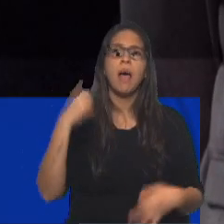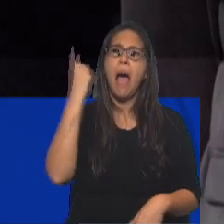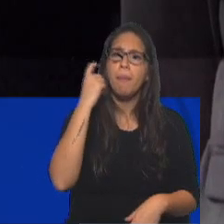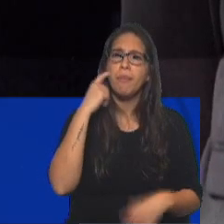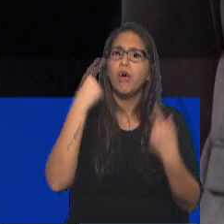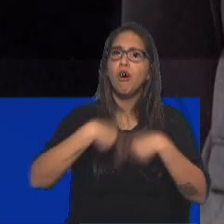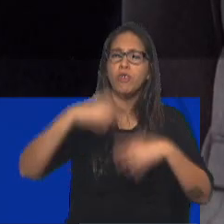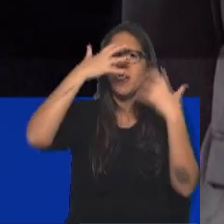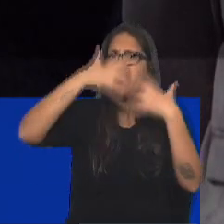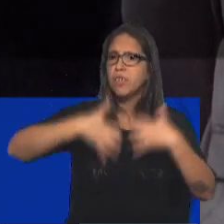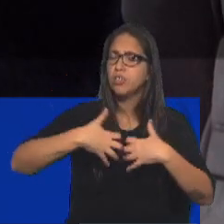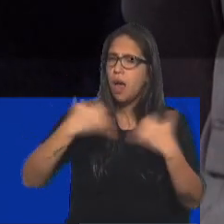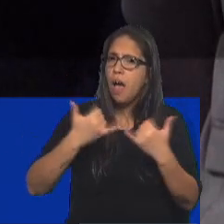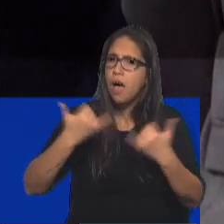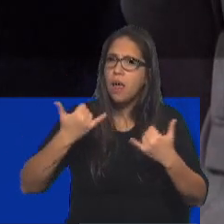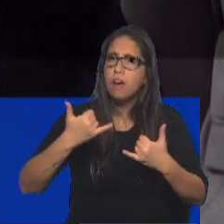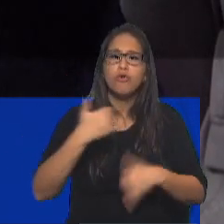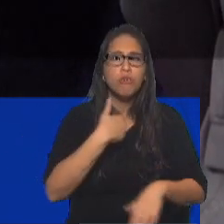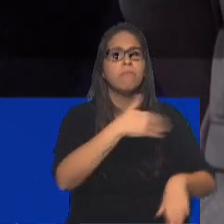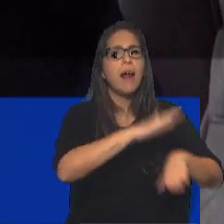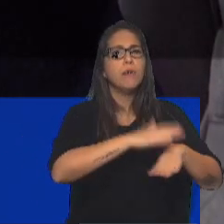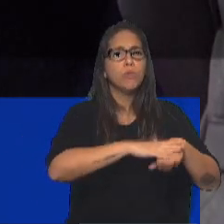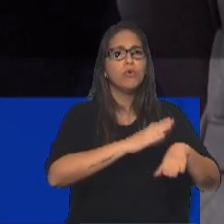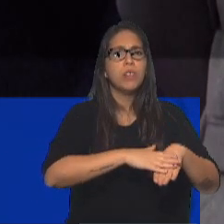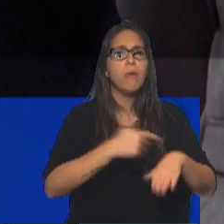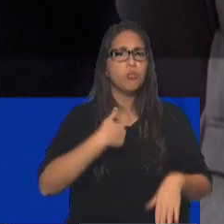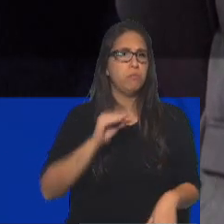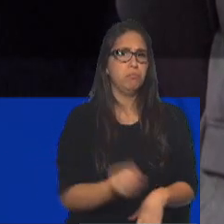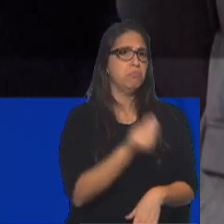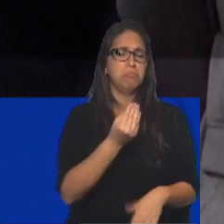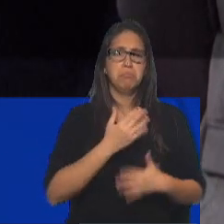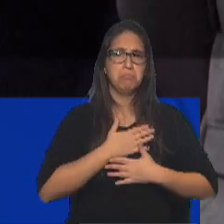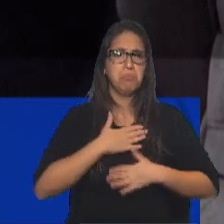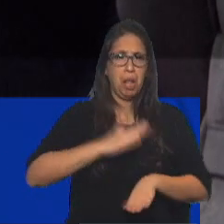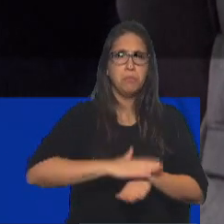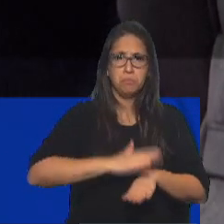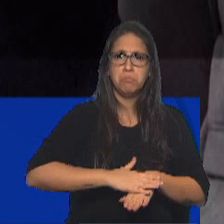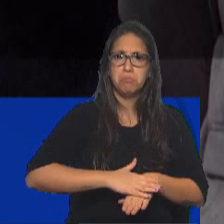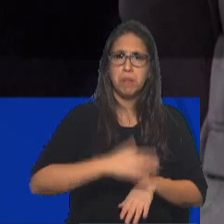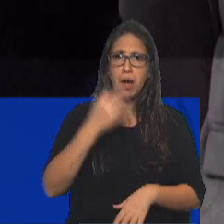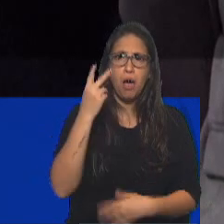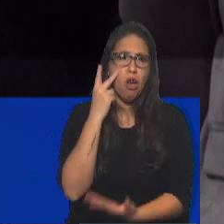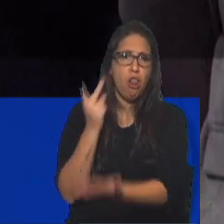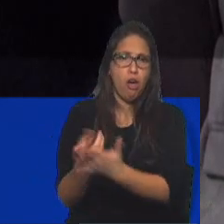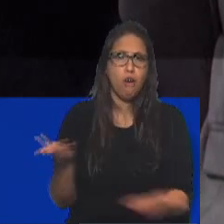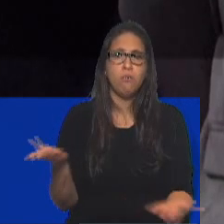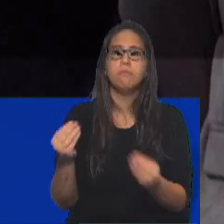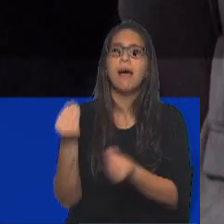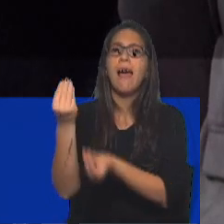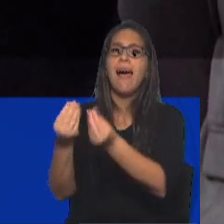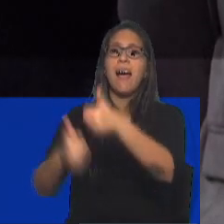on, and I take responsibility for the loss. To the many good, hard-working Conservative candidates who lost